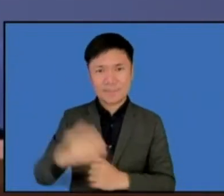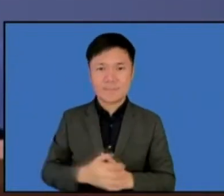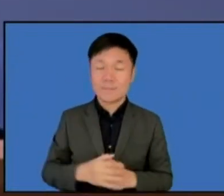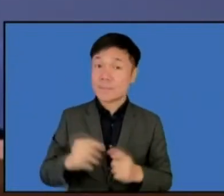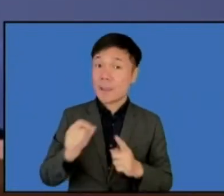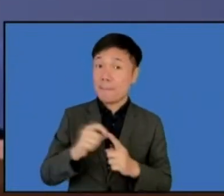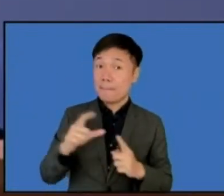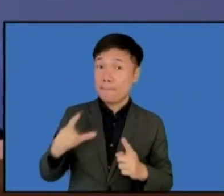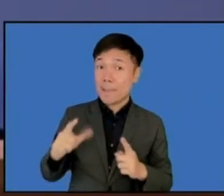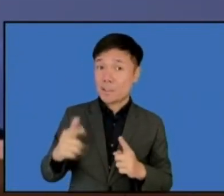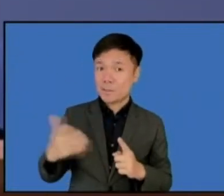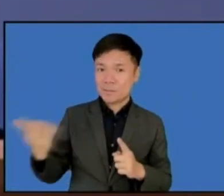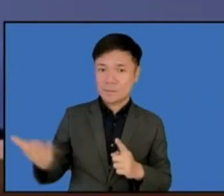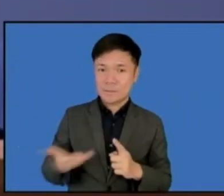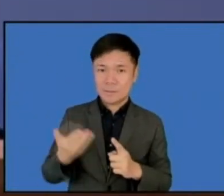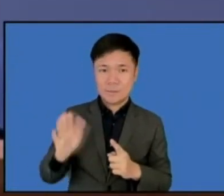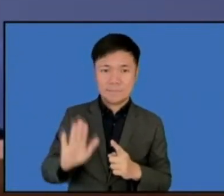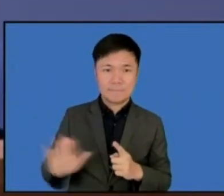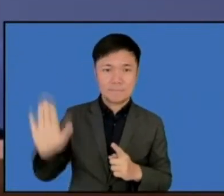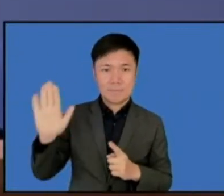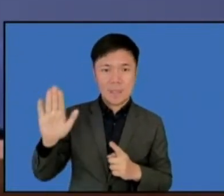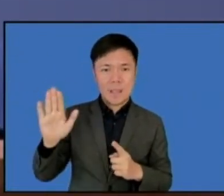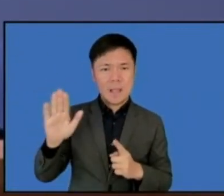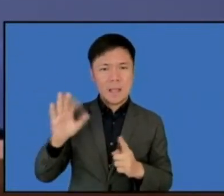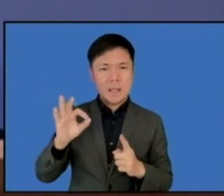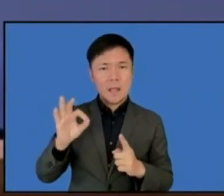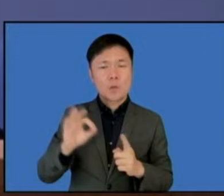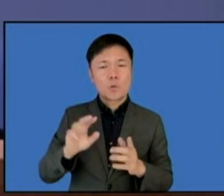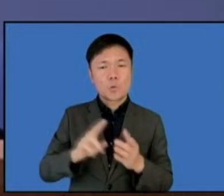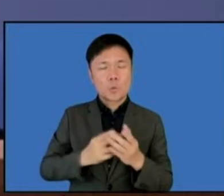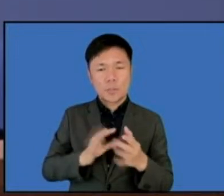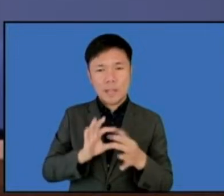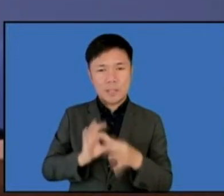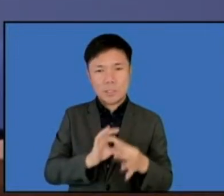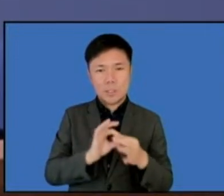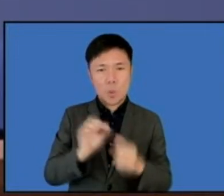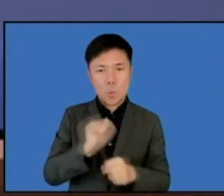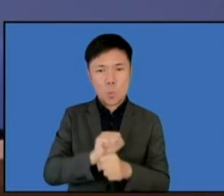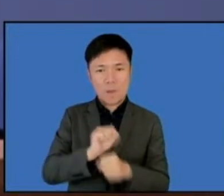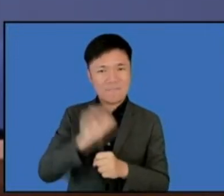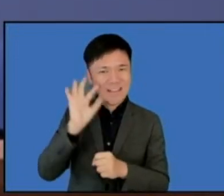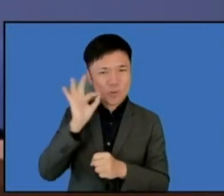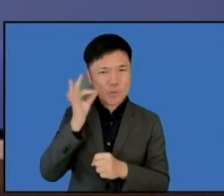United Worker Federation and Women in Migration Network, please, your floor.